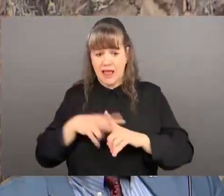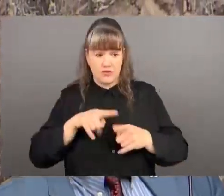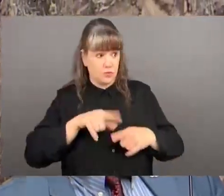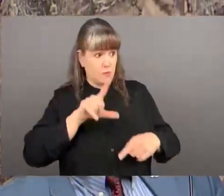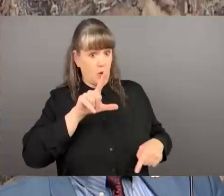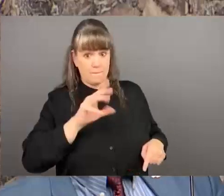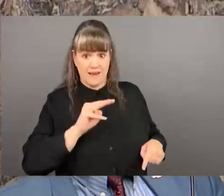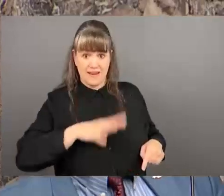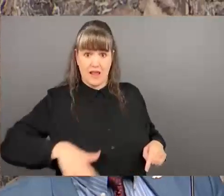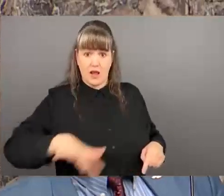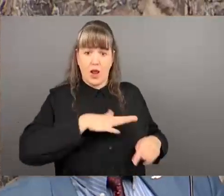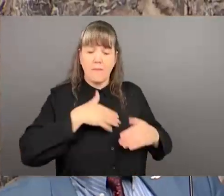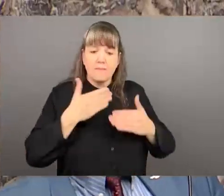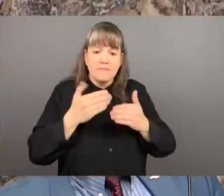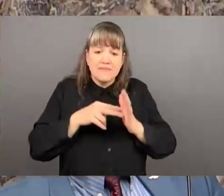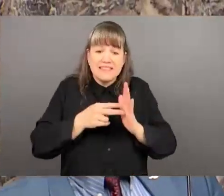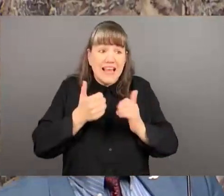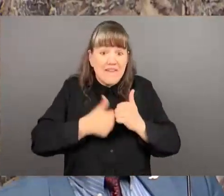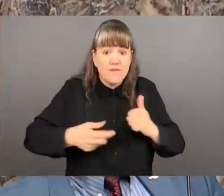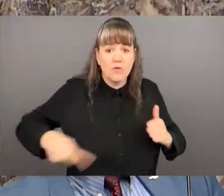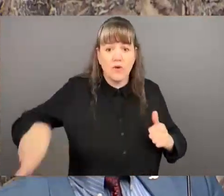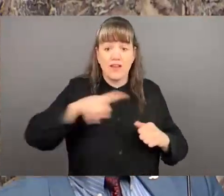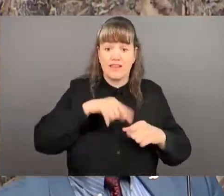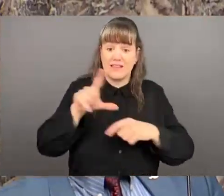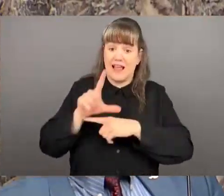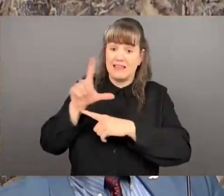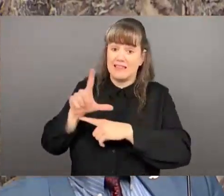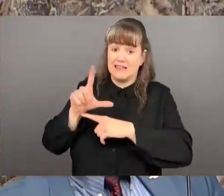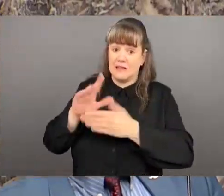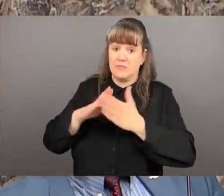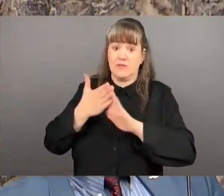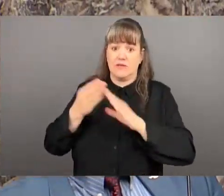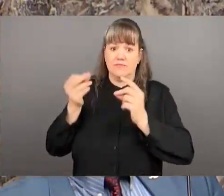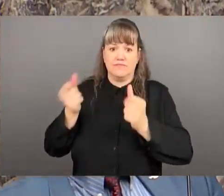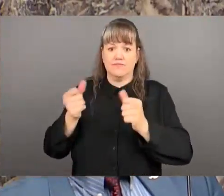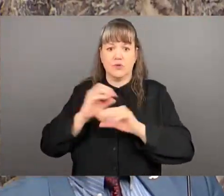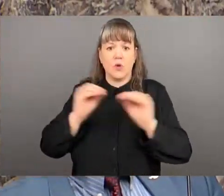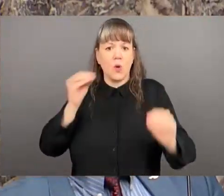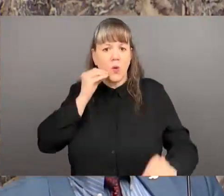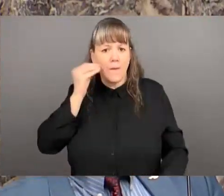became homeless overnight. Would this government ignore it then?